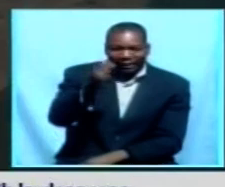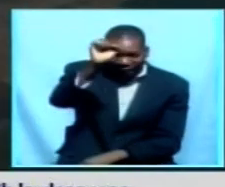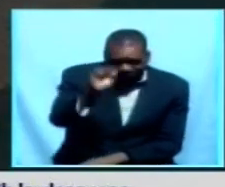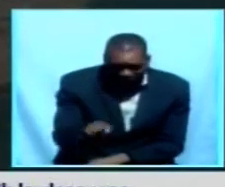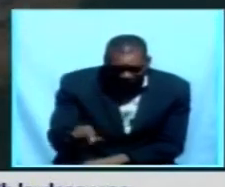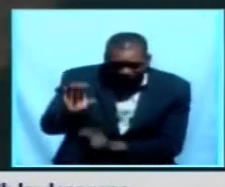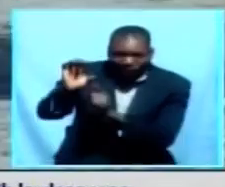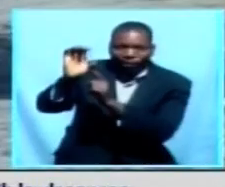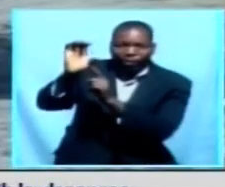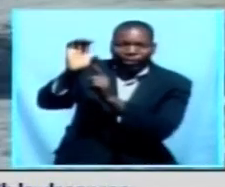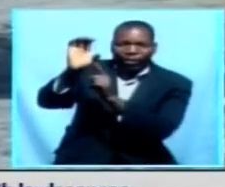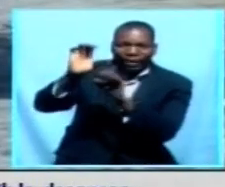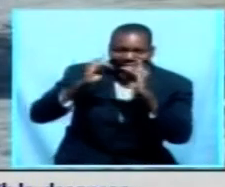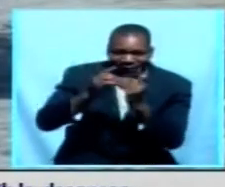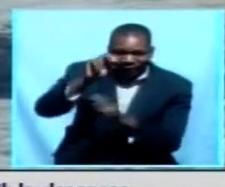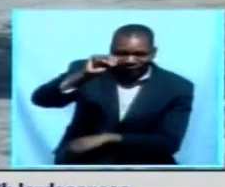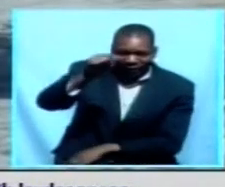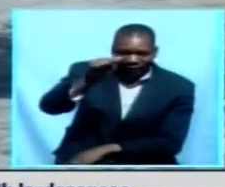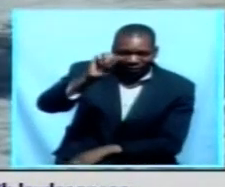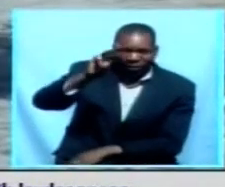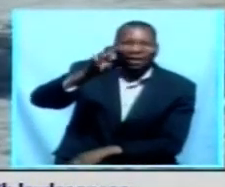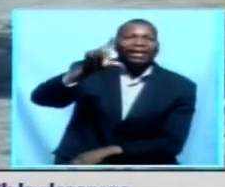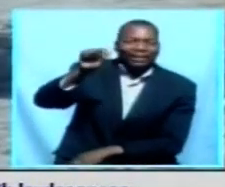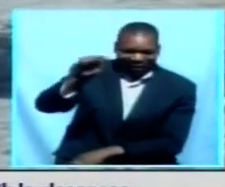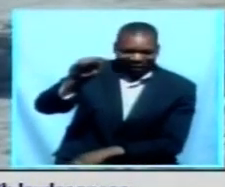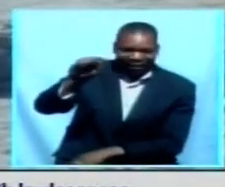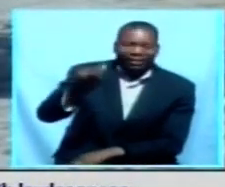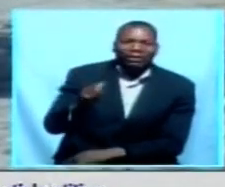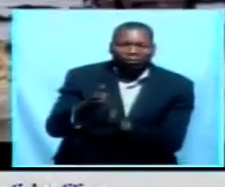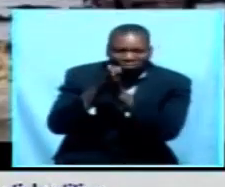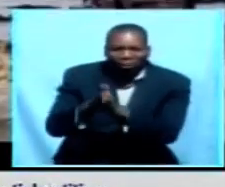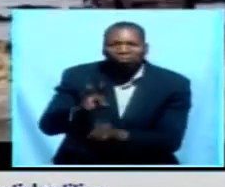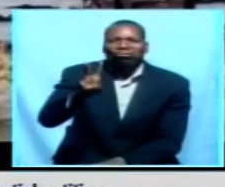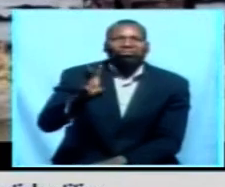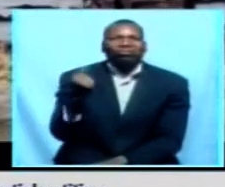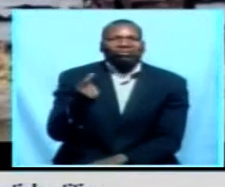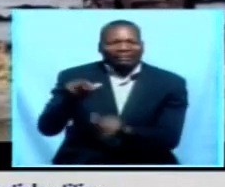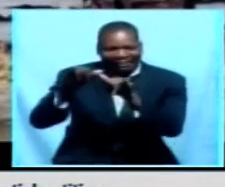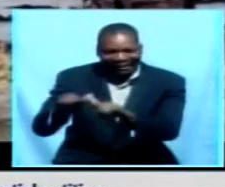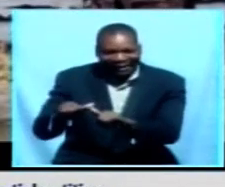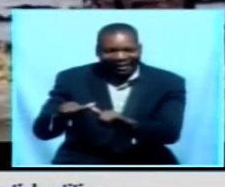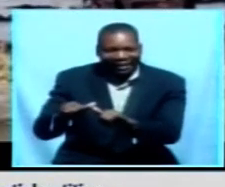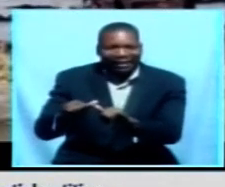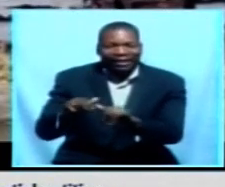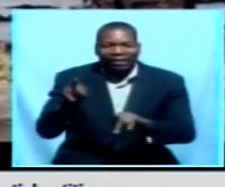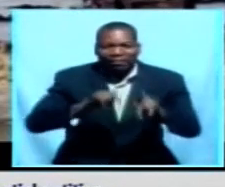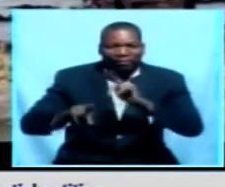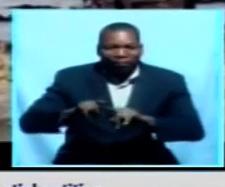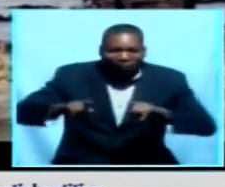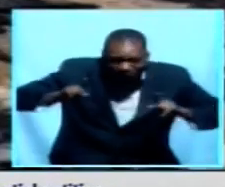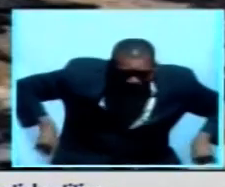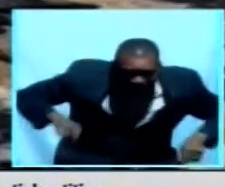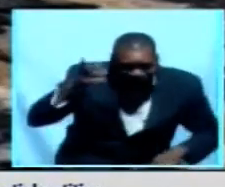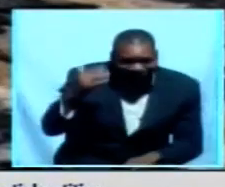Province. Only 2 dogs are residents here, as the camp has been deserted after many of its inhabitants, who come